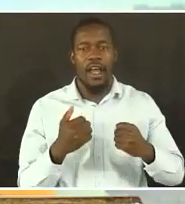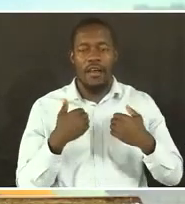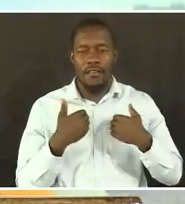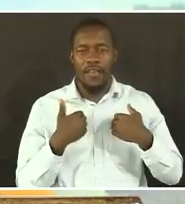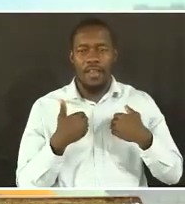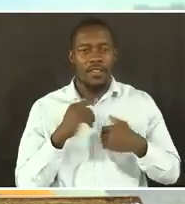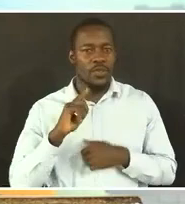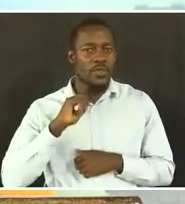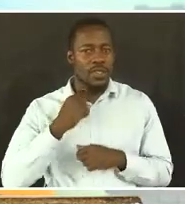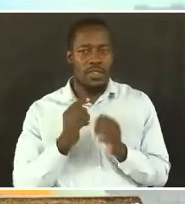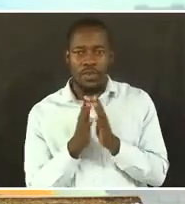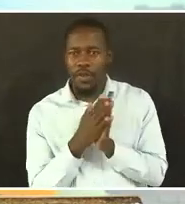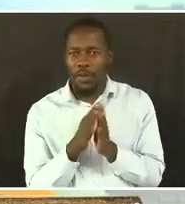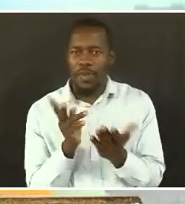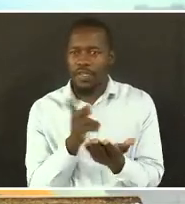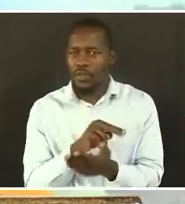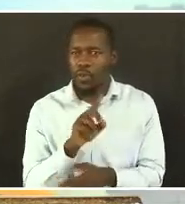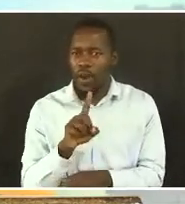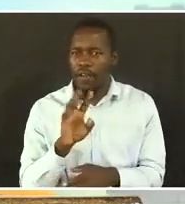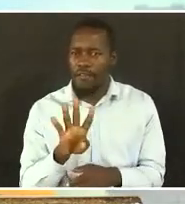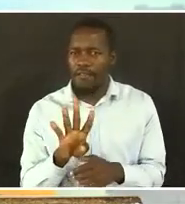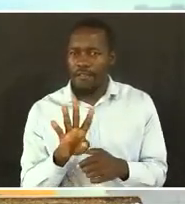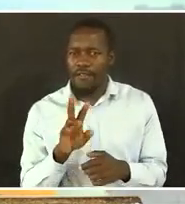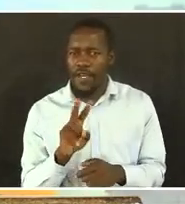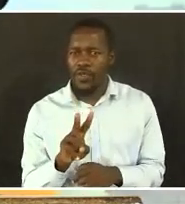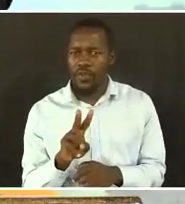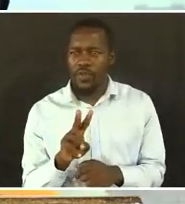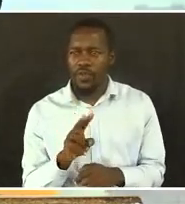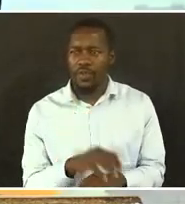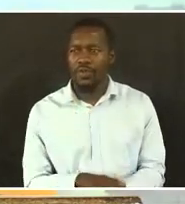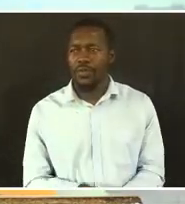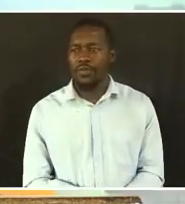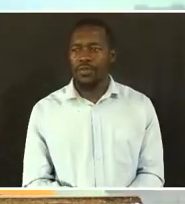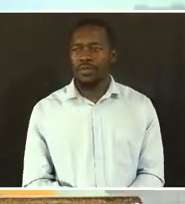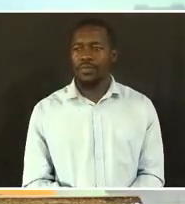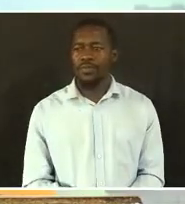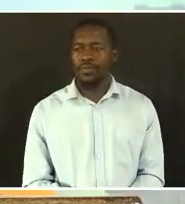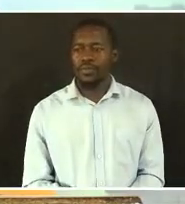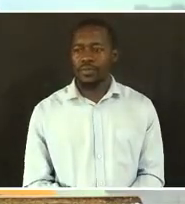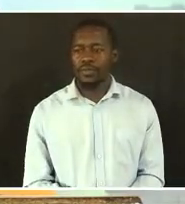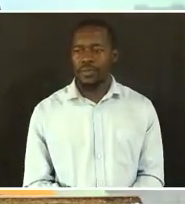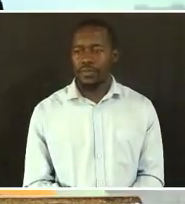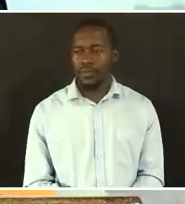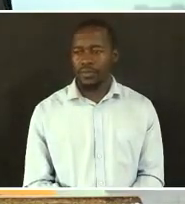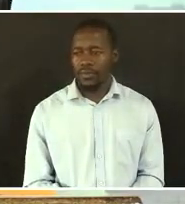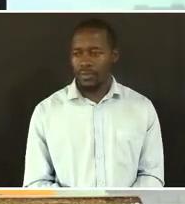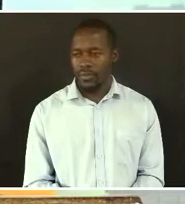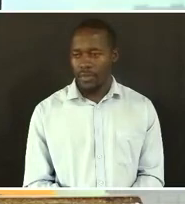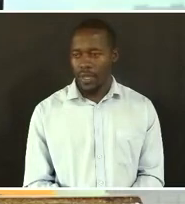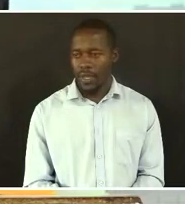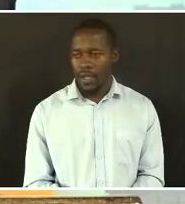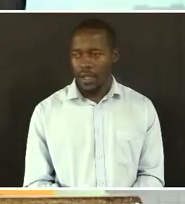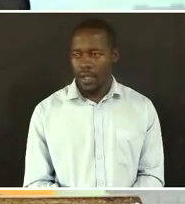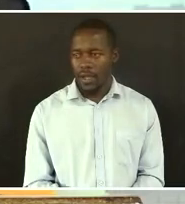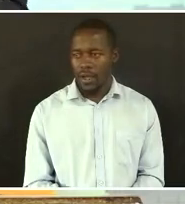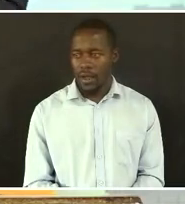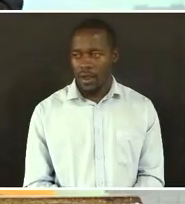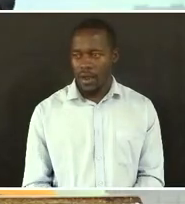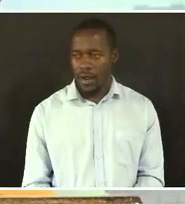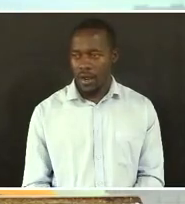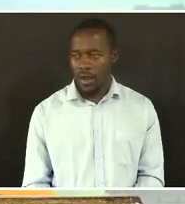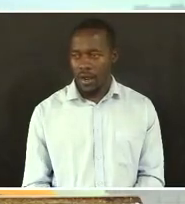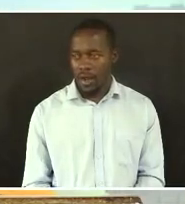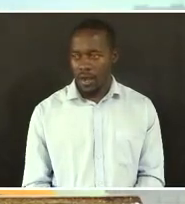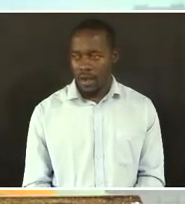says in Ministry of Healing, page 144, paragraph 2, the messenger to the remnant says, God often reaches the hearts through